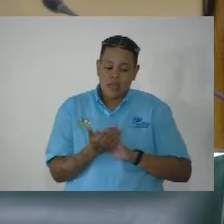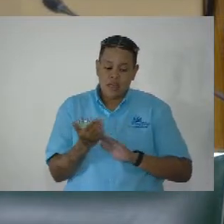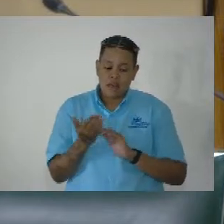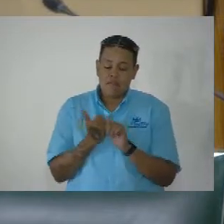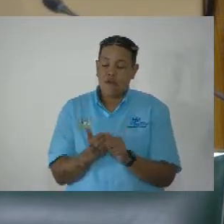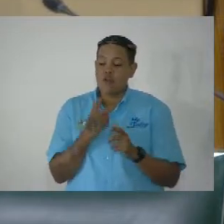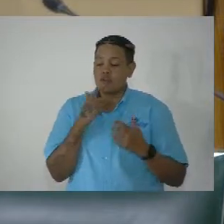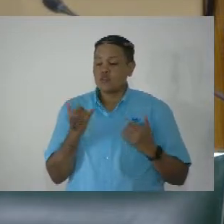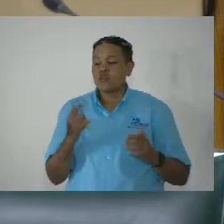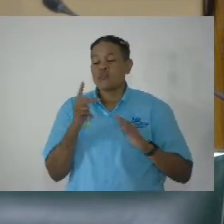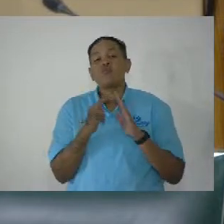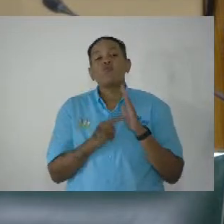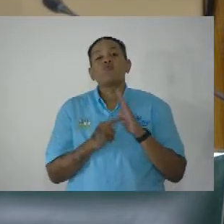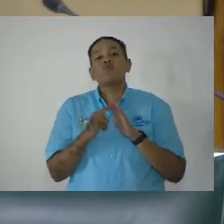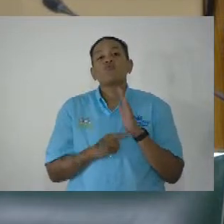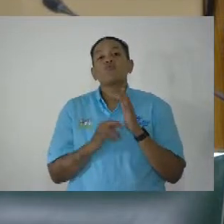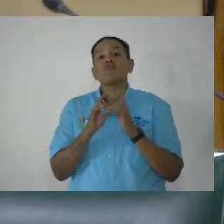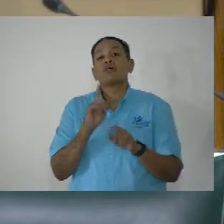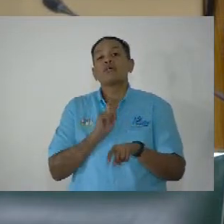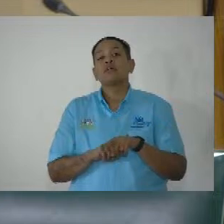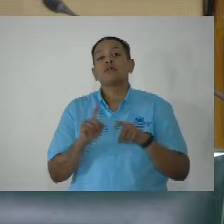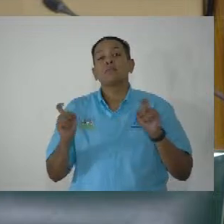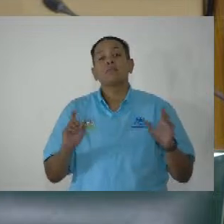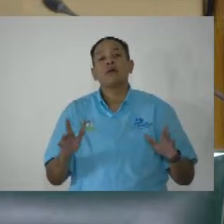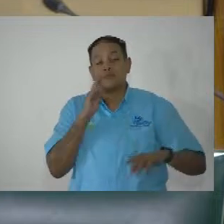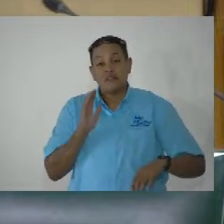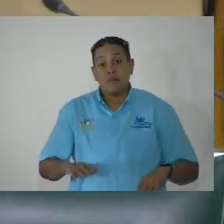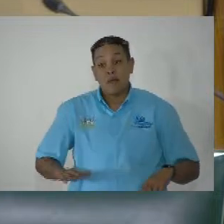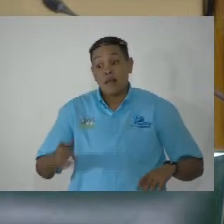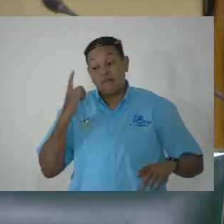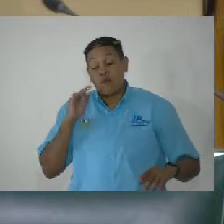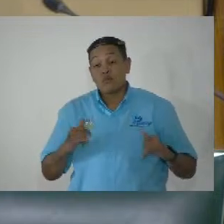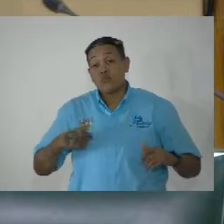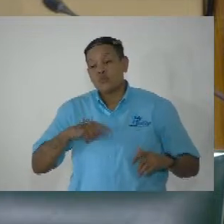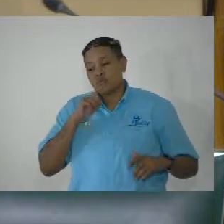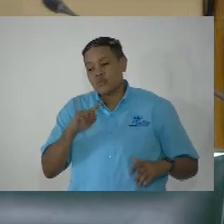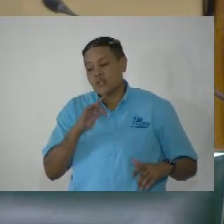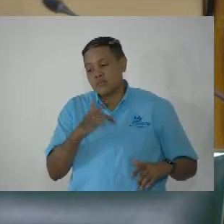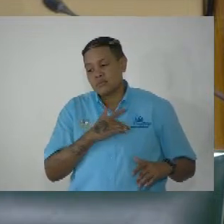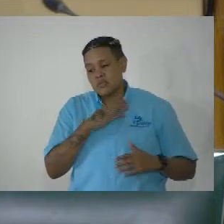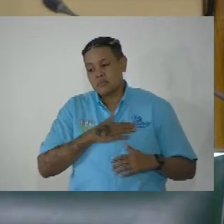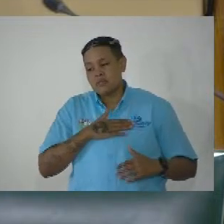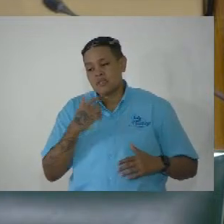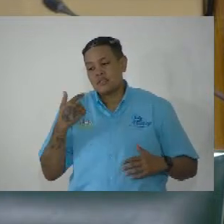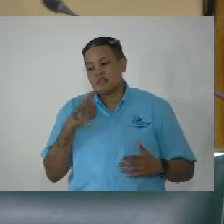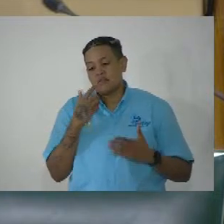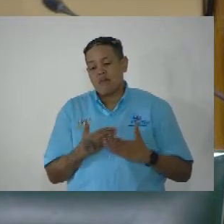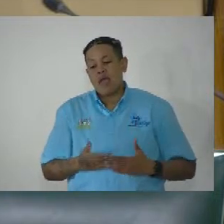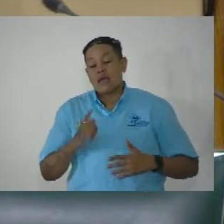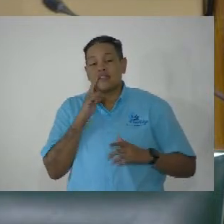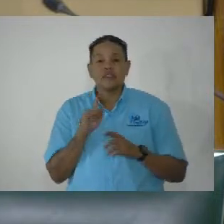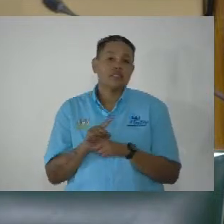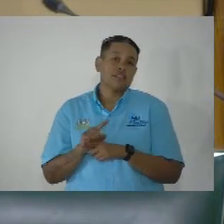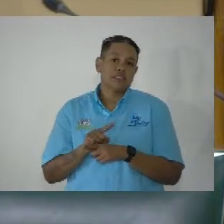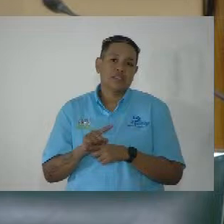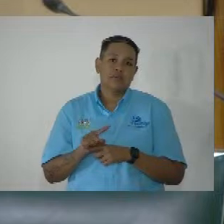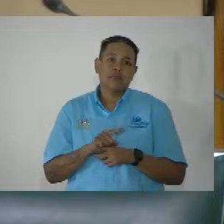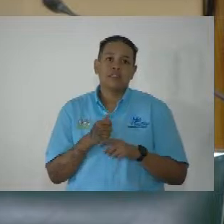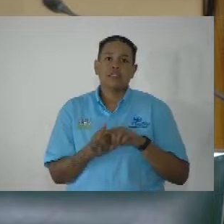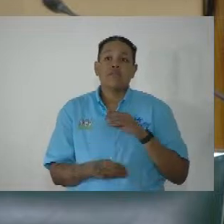to protocols in relation to the management of the House, for which we really are pleased the fact that the discipline